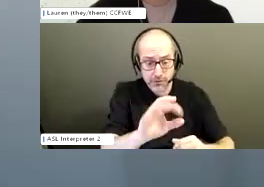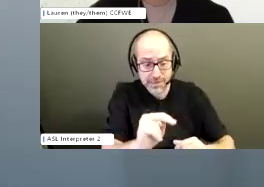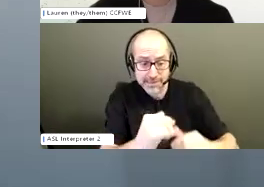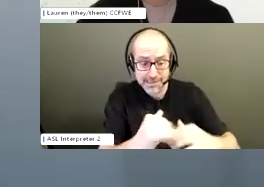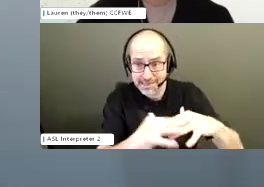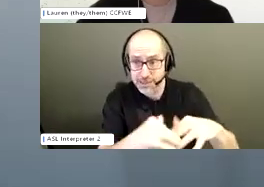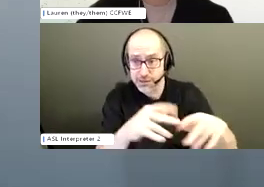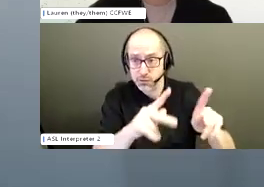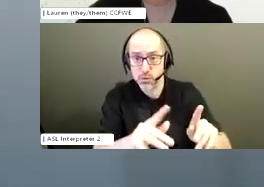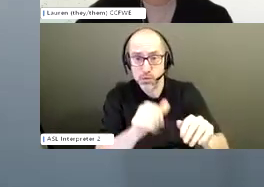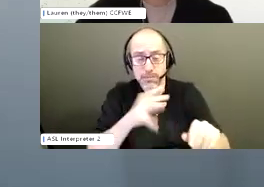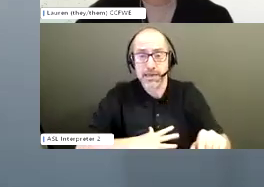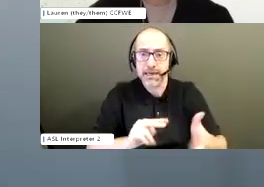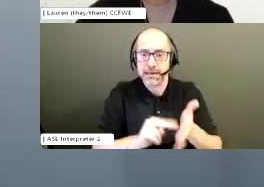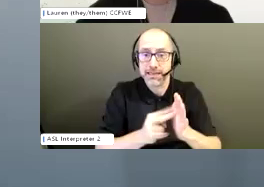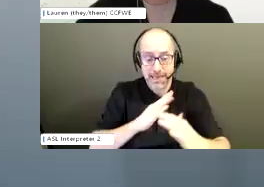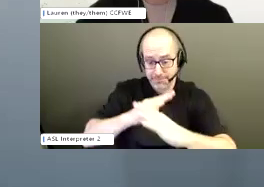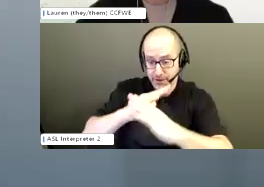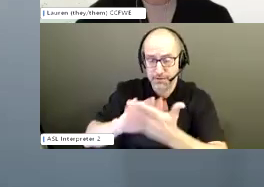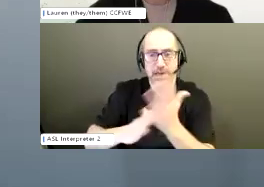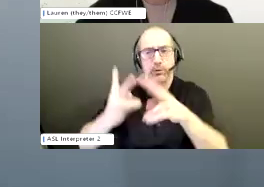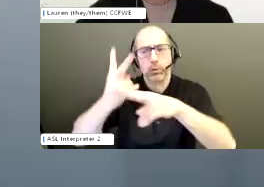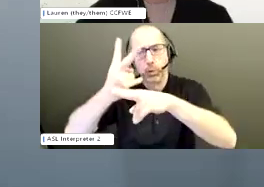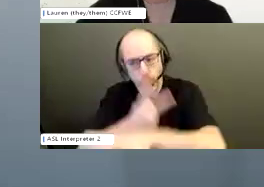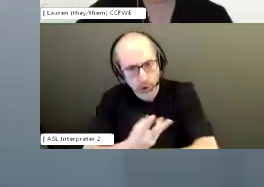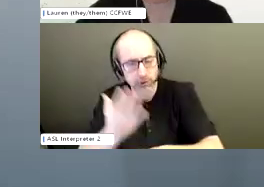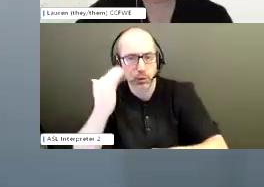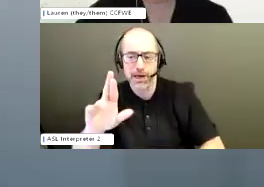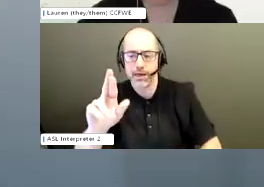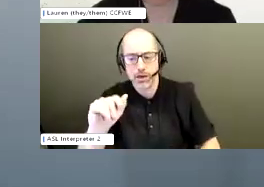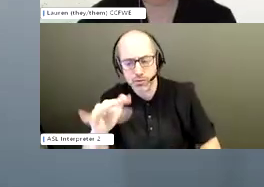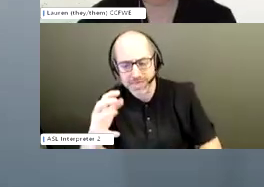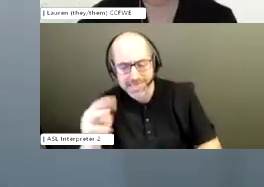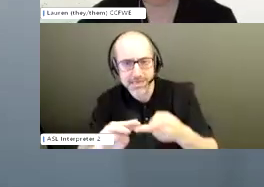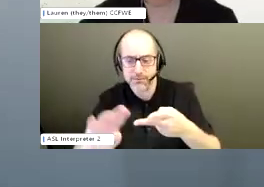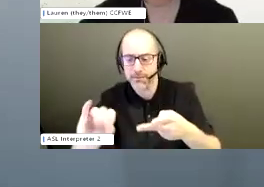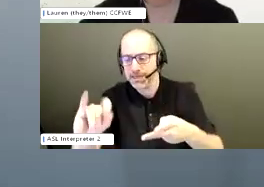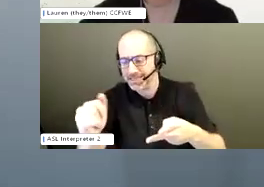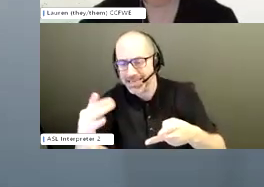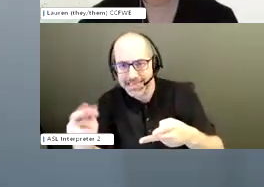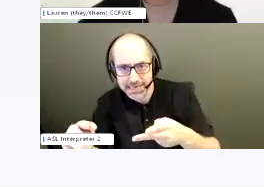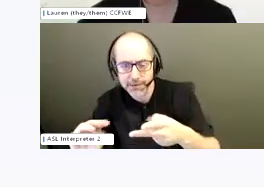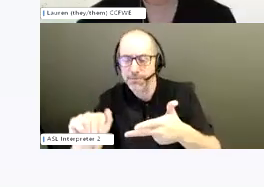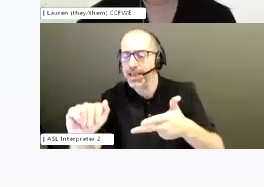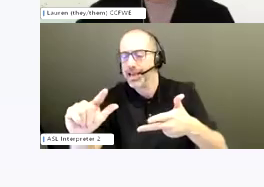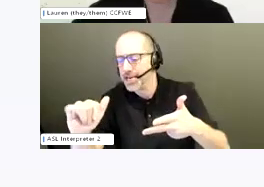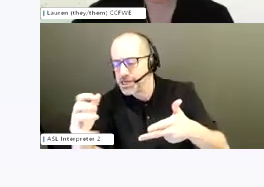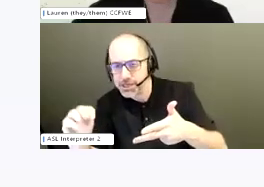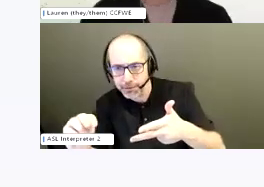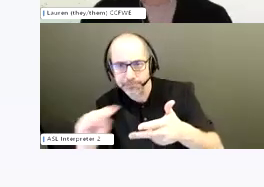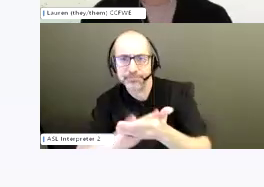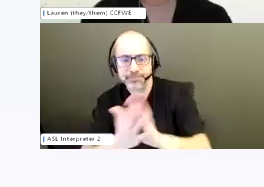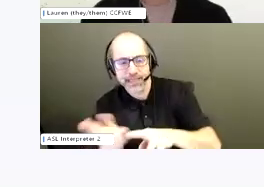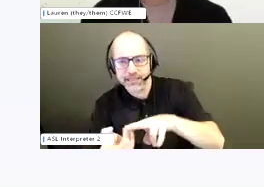ageism, racism, and sexism. So now I'm going to discuss the cultural and social norms that relate to